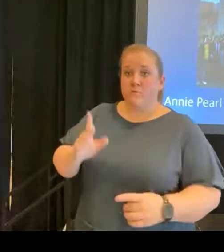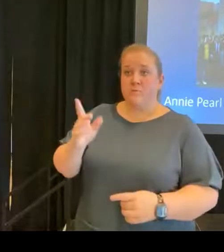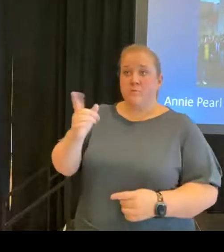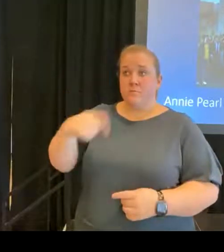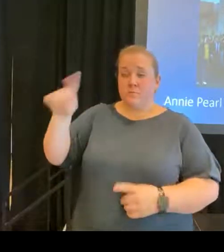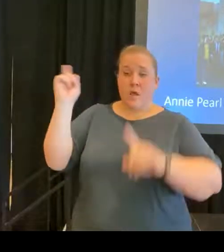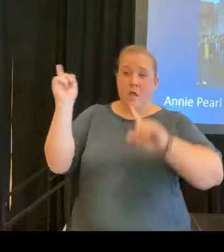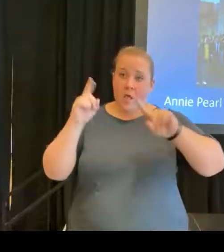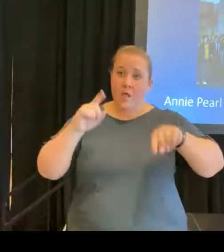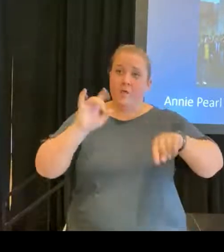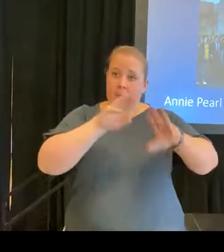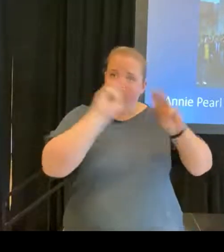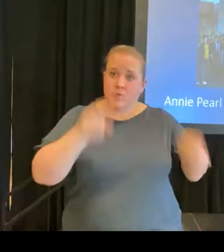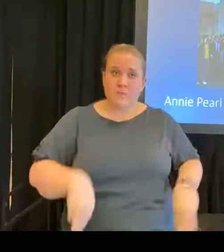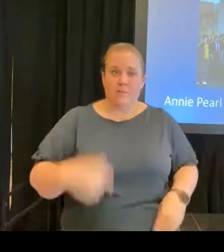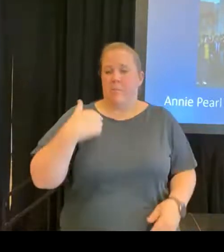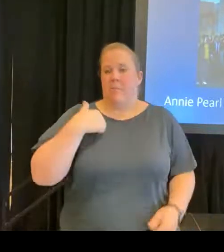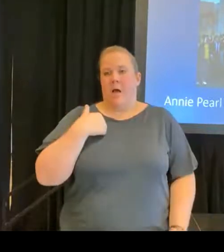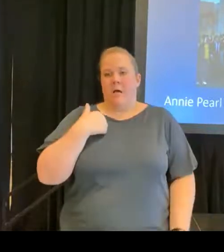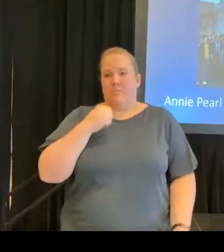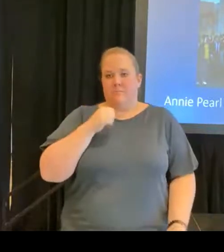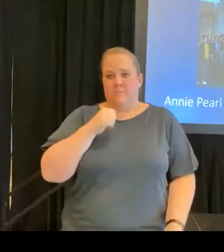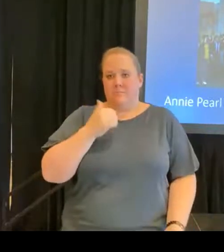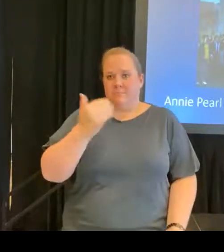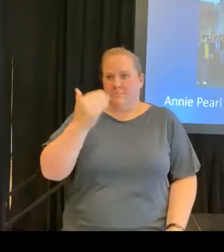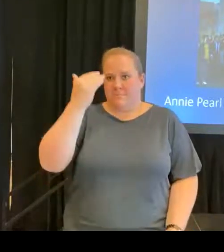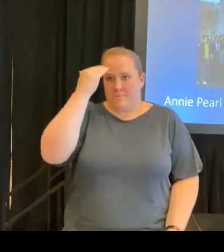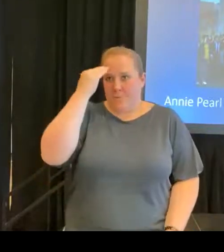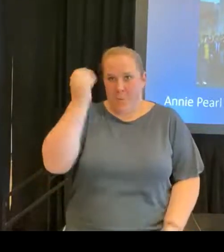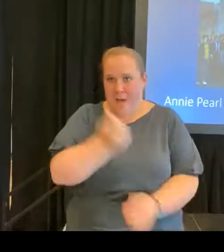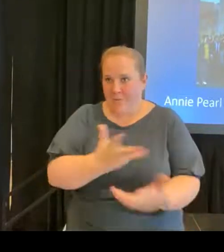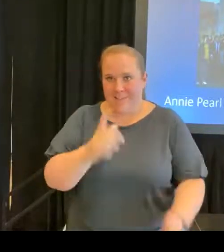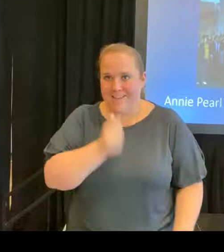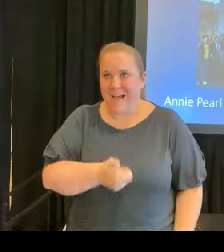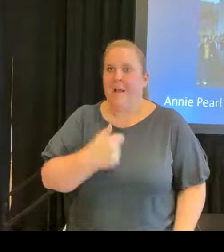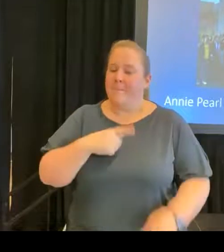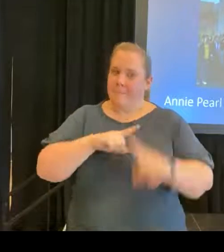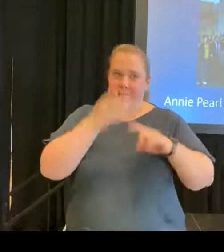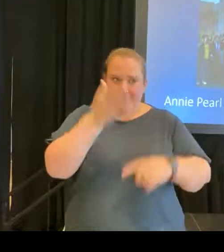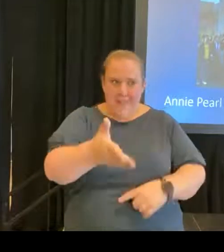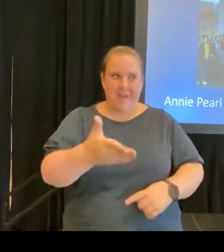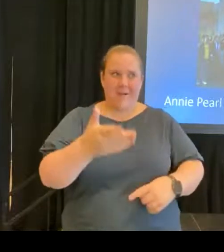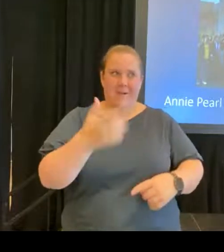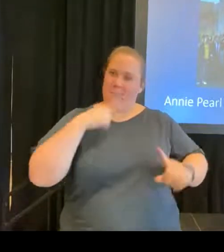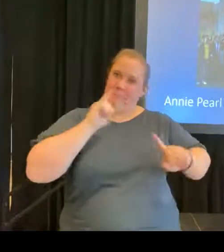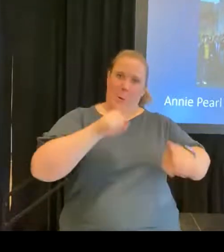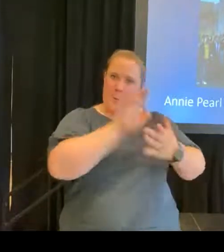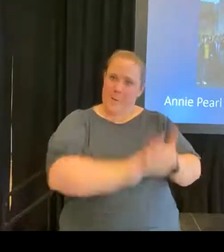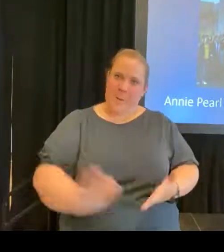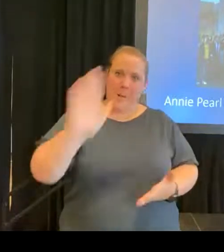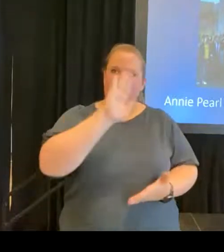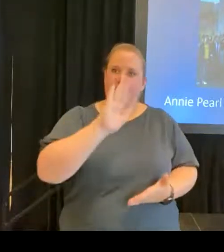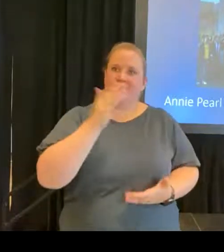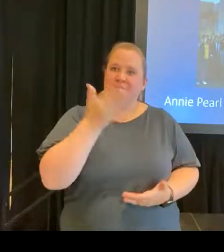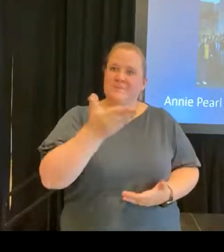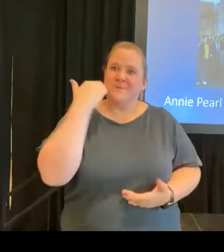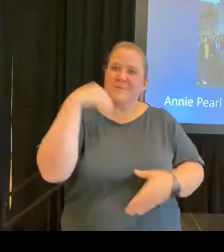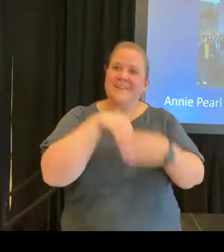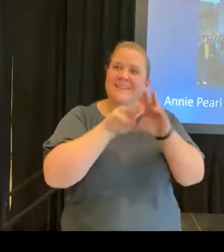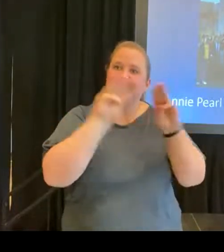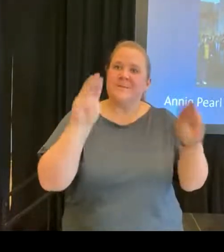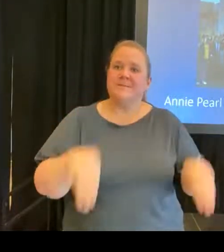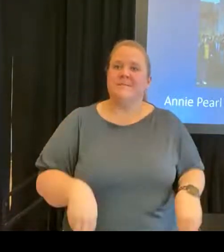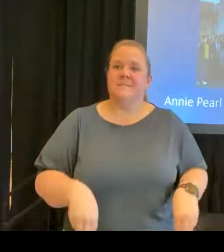through there. I don't know everything. But I'm going to college right there in the